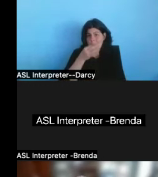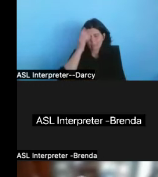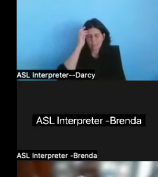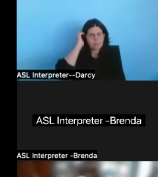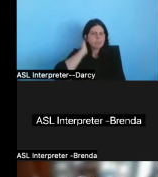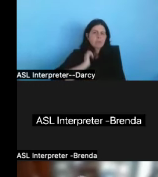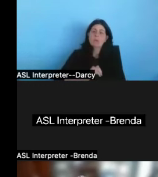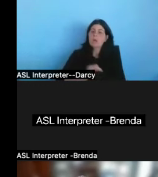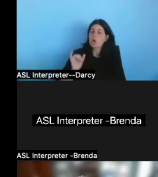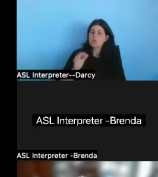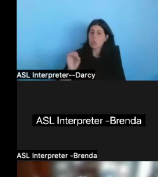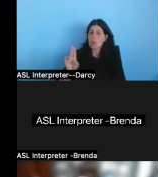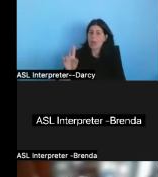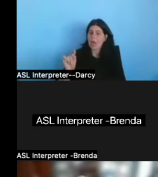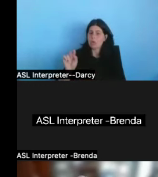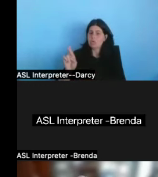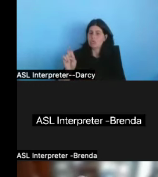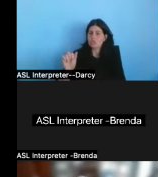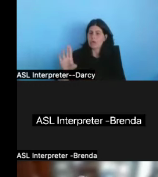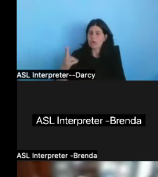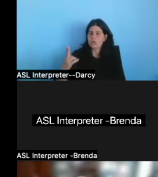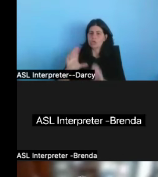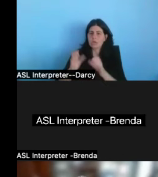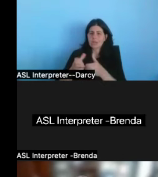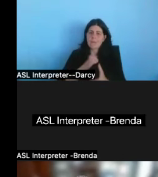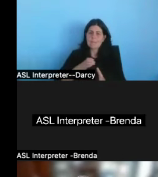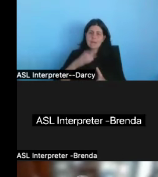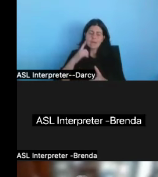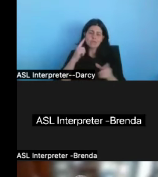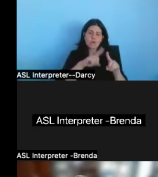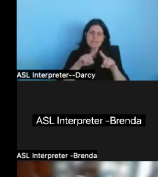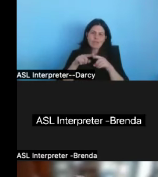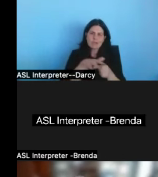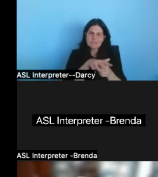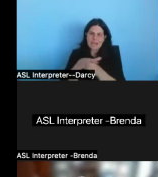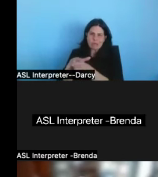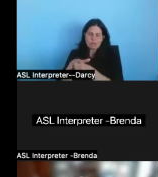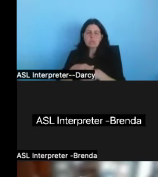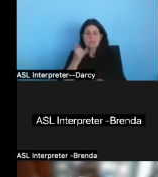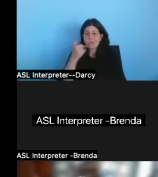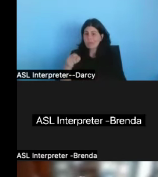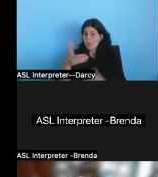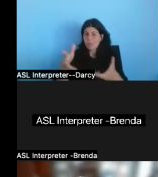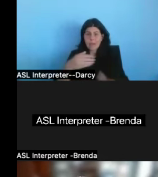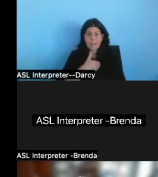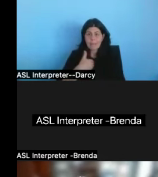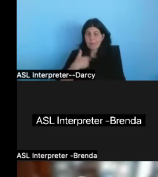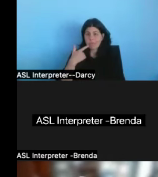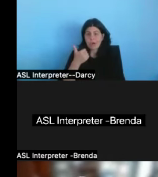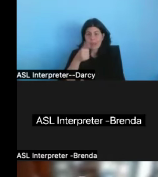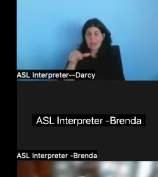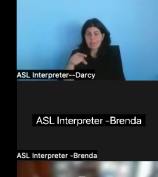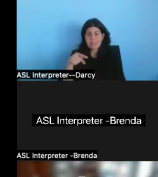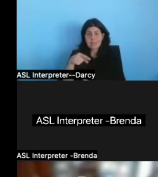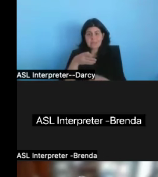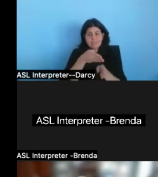outreach committees for different sectors, and we encourage, if you're a member or interested in one of these sectors, to join